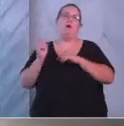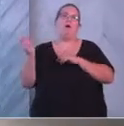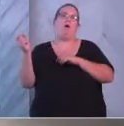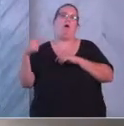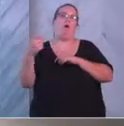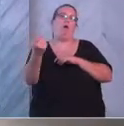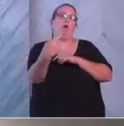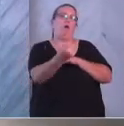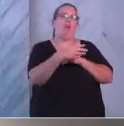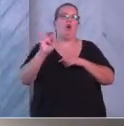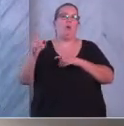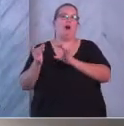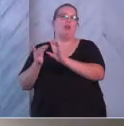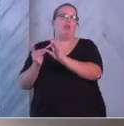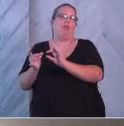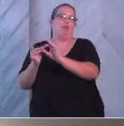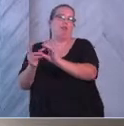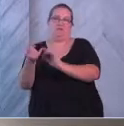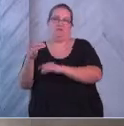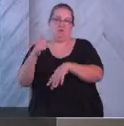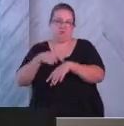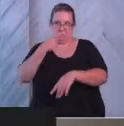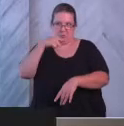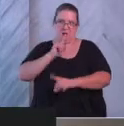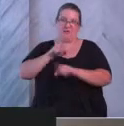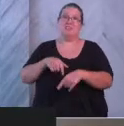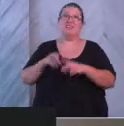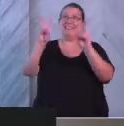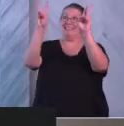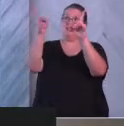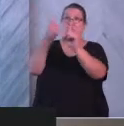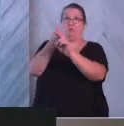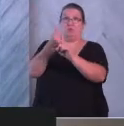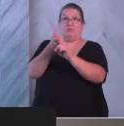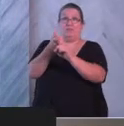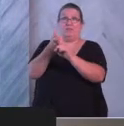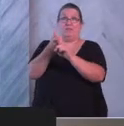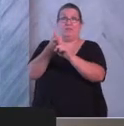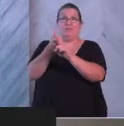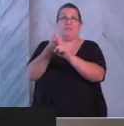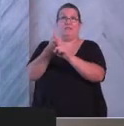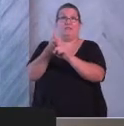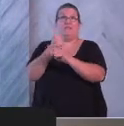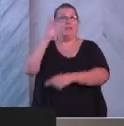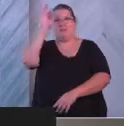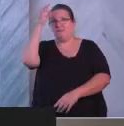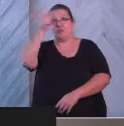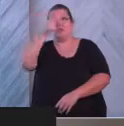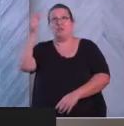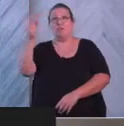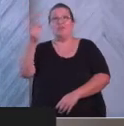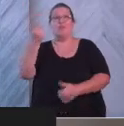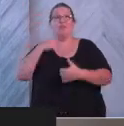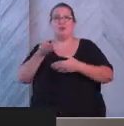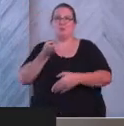Waji, and I'm happy to address that. The issue is not that the federal government is trying to take kids to